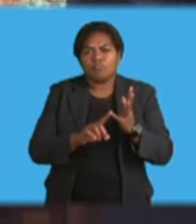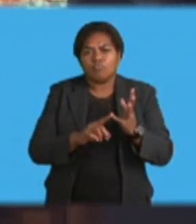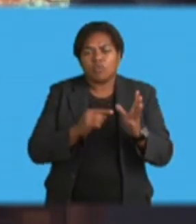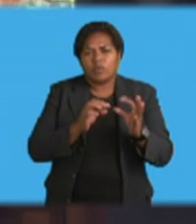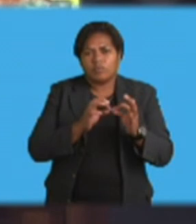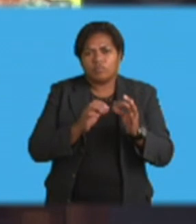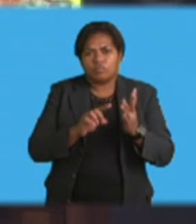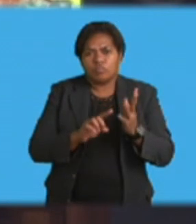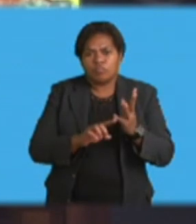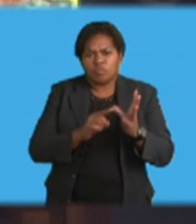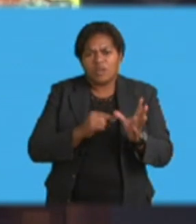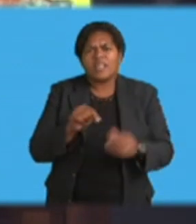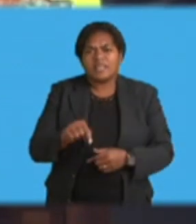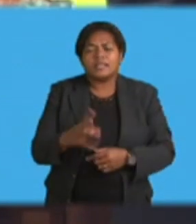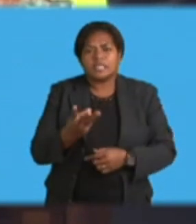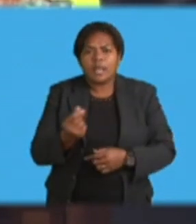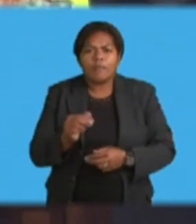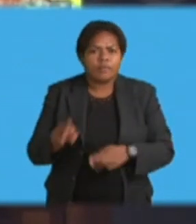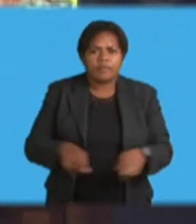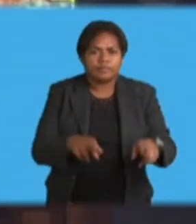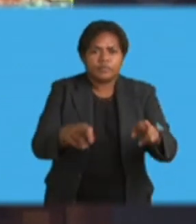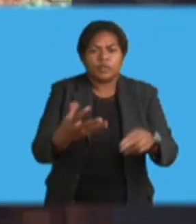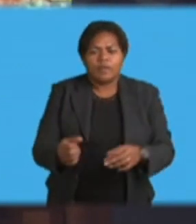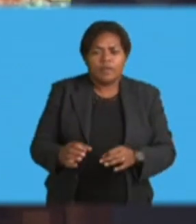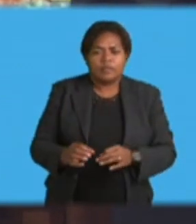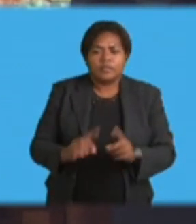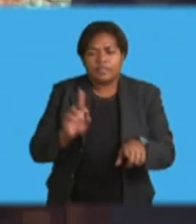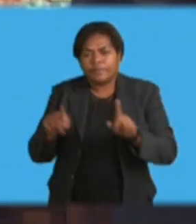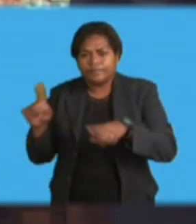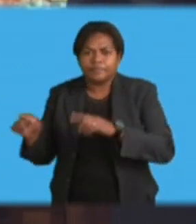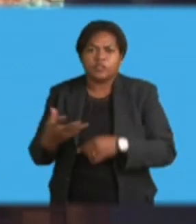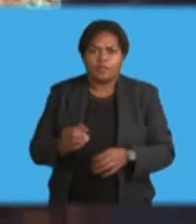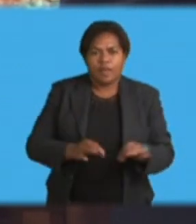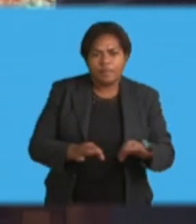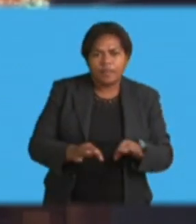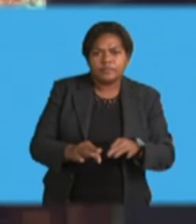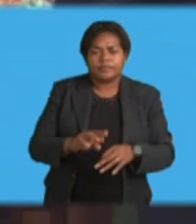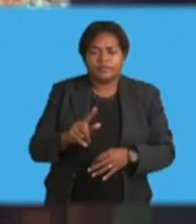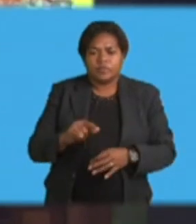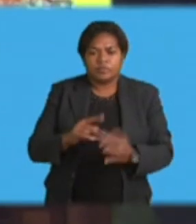the rivers that we have in our books for next financial year. Thank you.